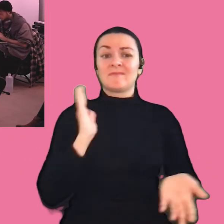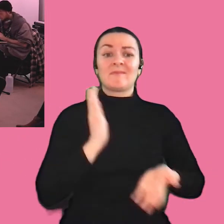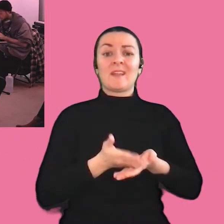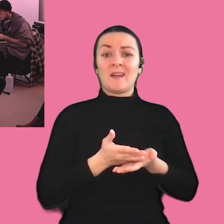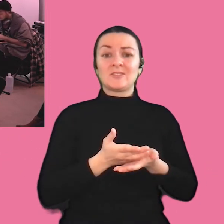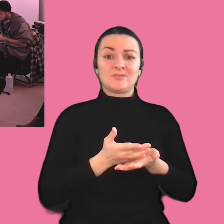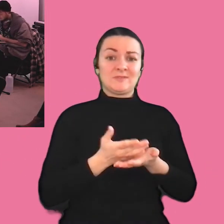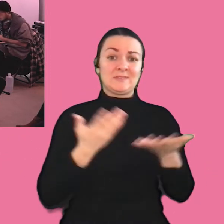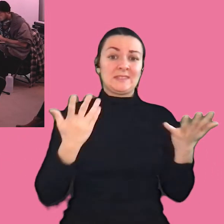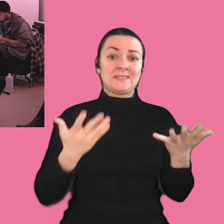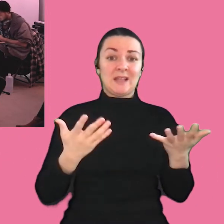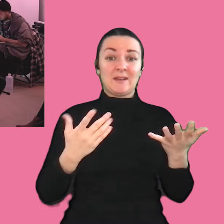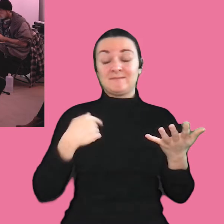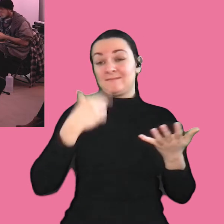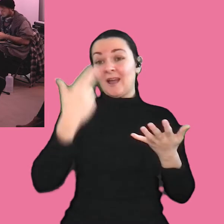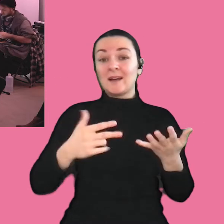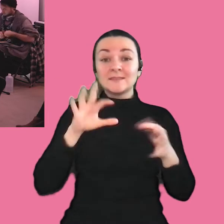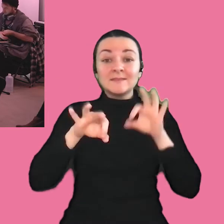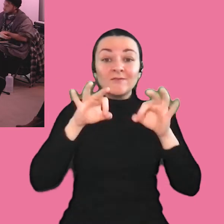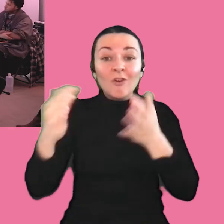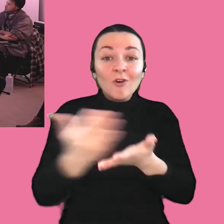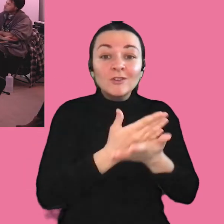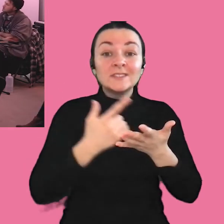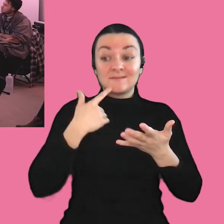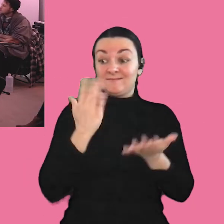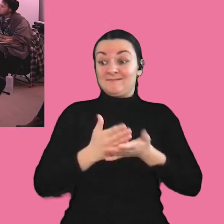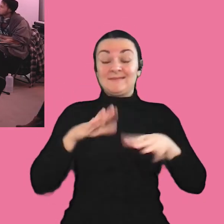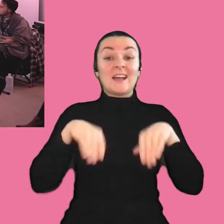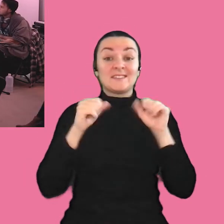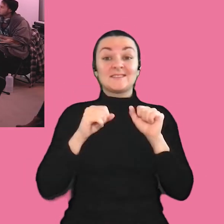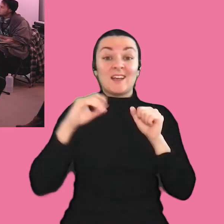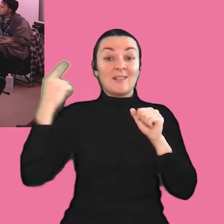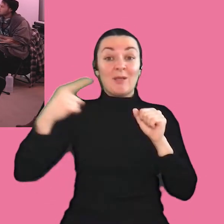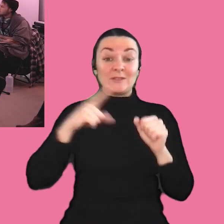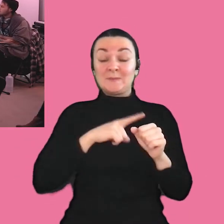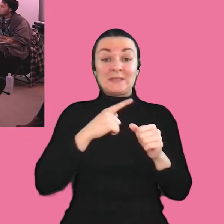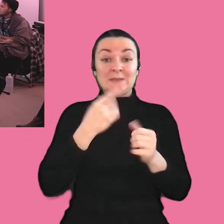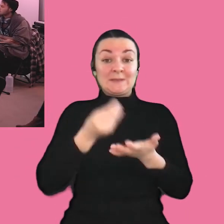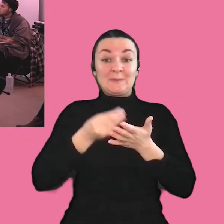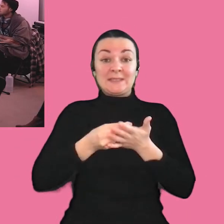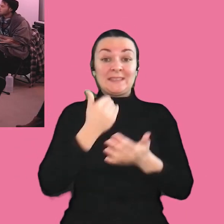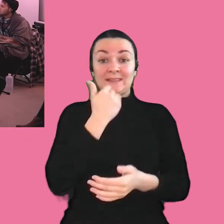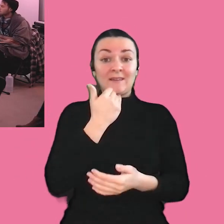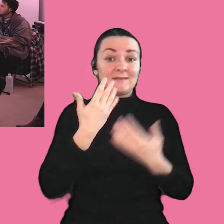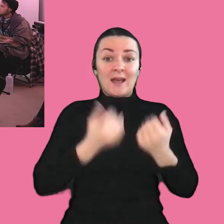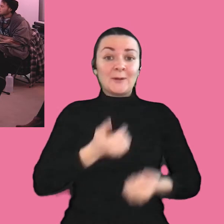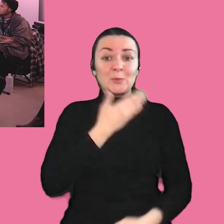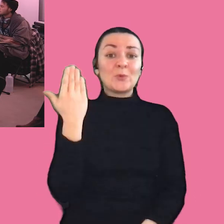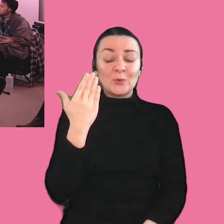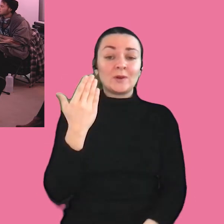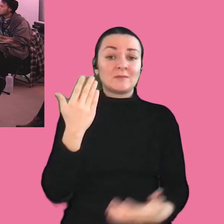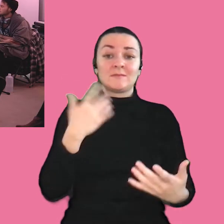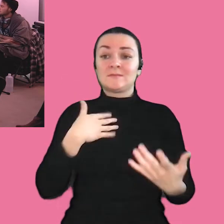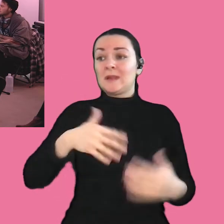inspiring things I was reading about, and it was just battered away all the time. It was like, that's not relevant. That's not what we're here to do. It was very commercial